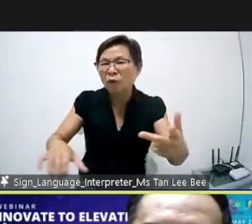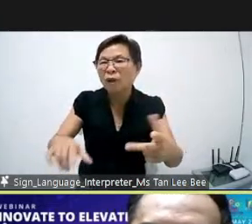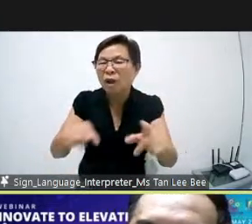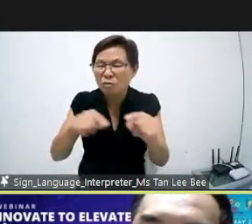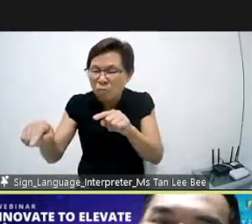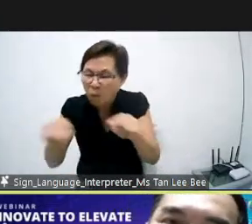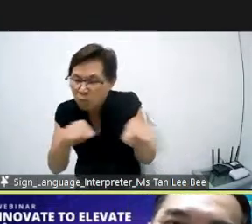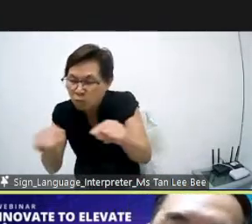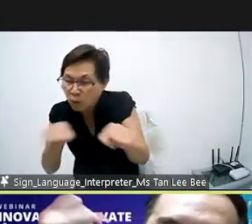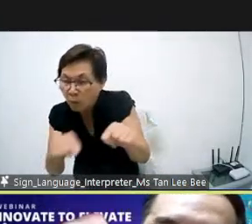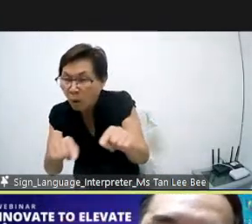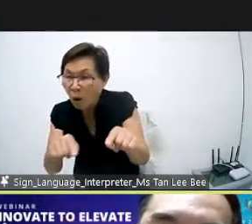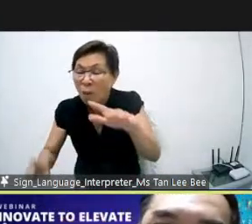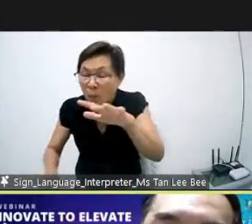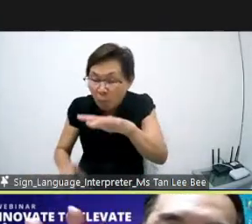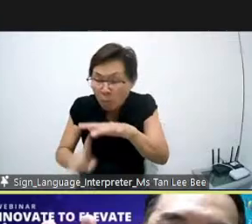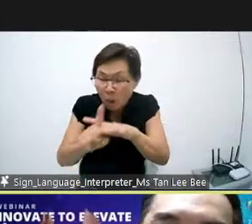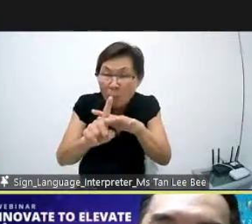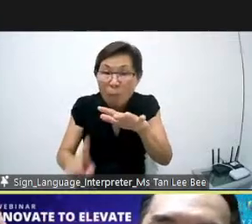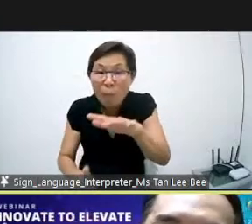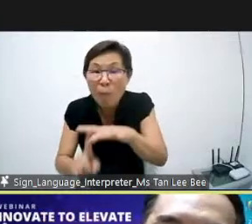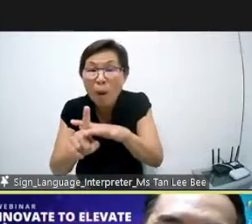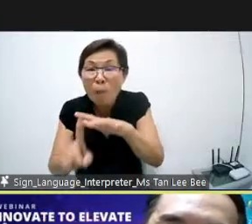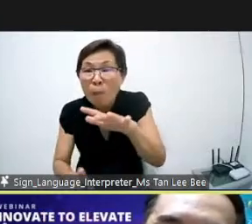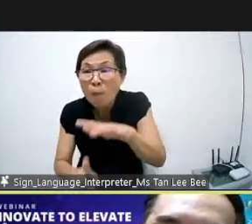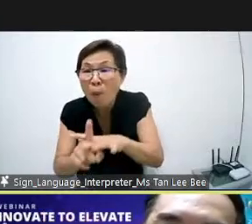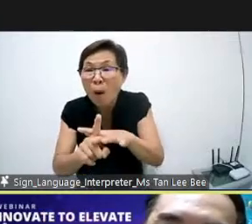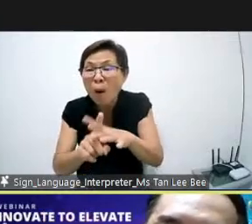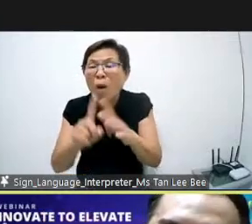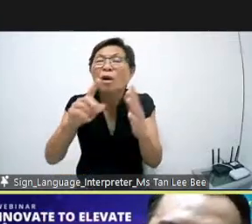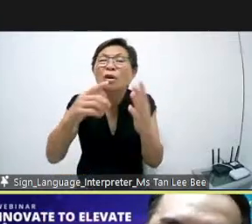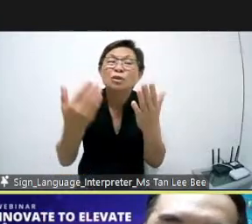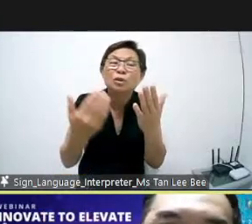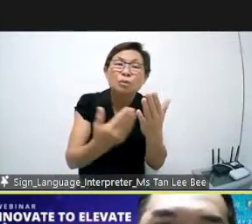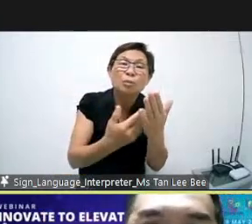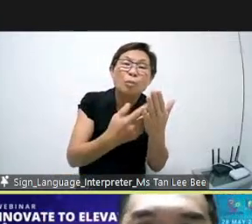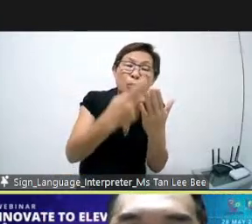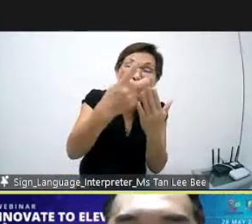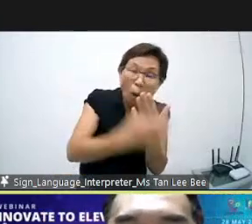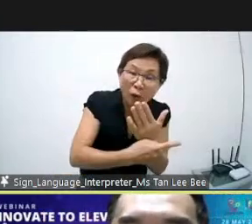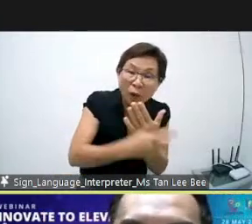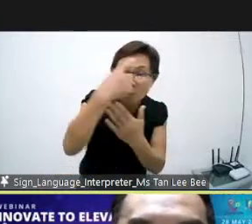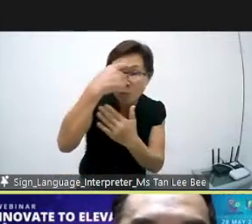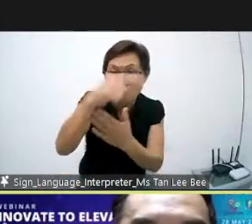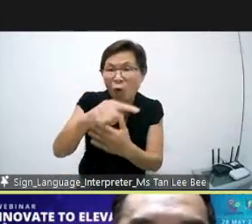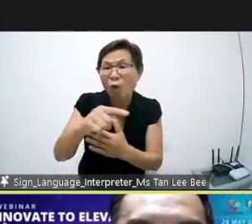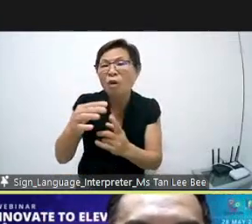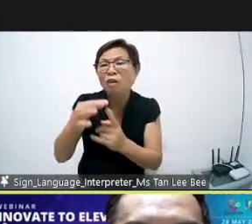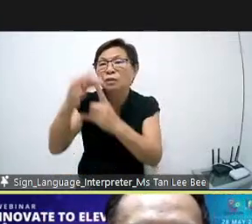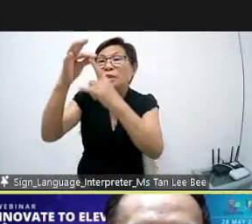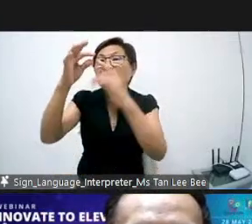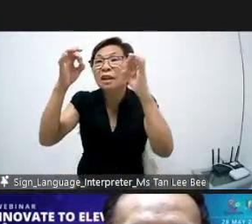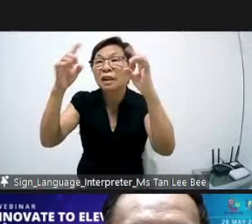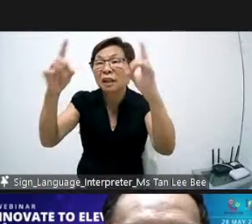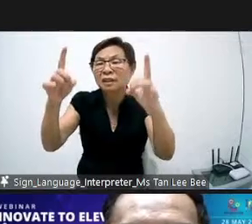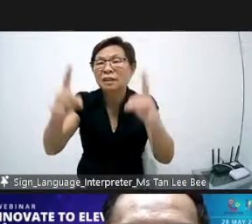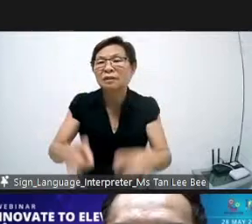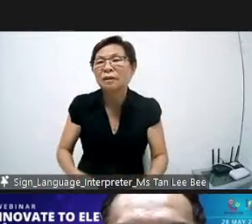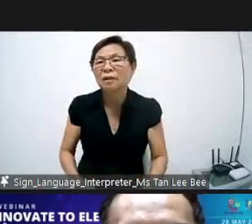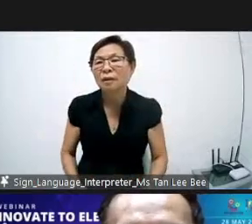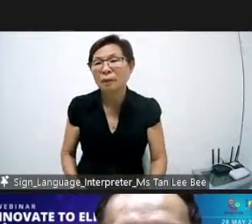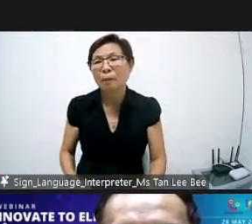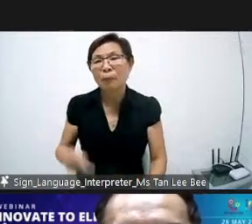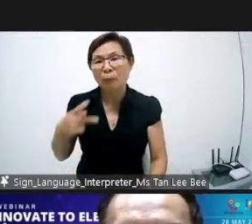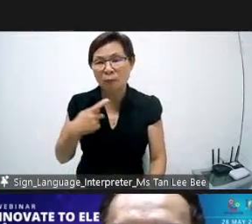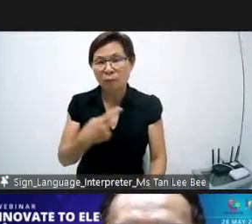competition so that they can come up with any initiative, any program specific for special education. Yeah. Of course, we